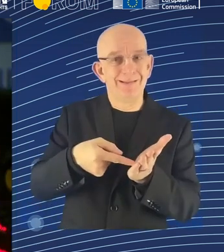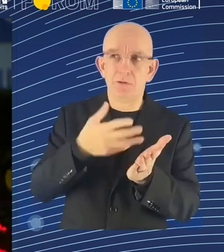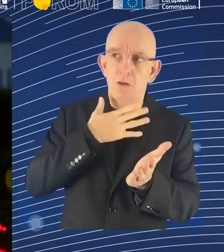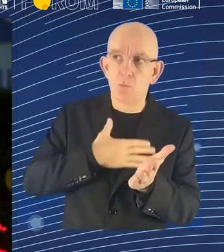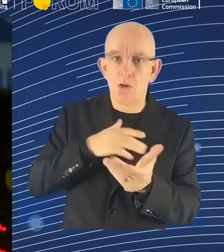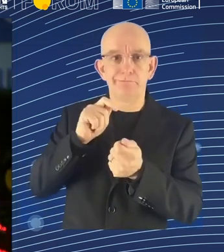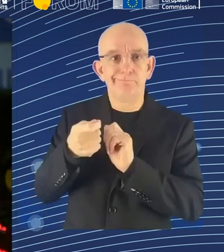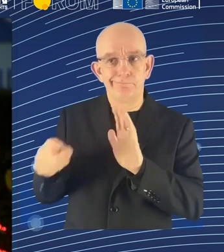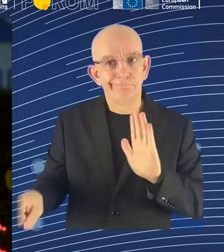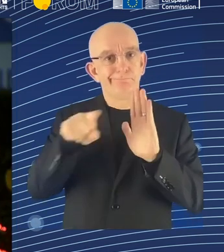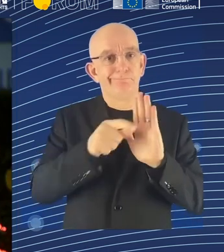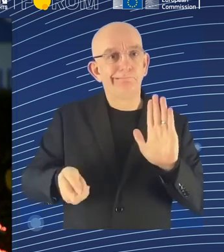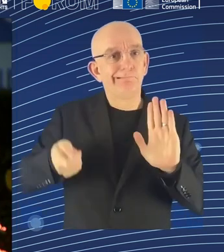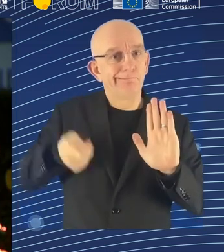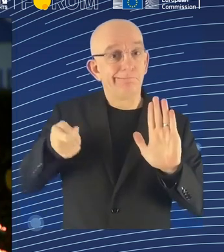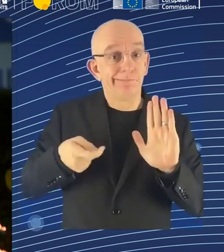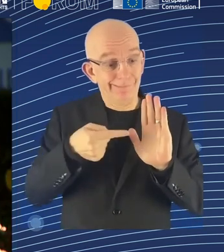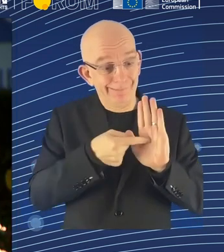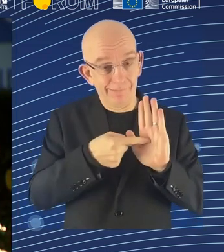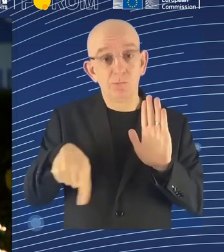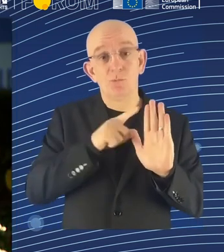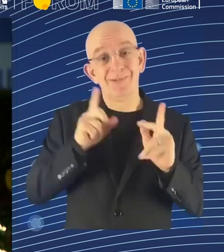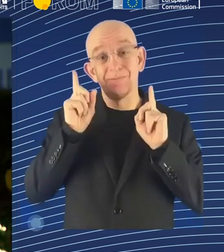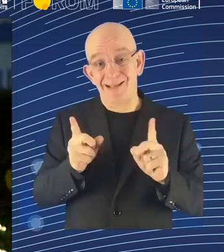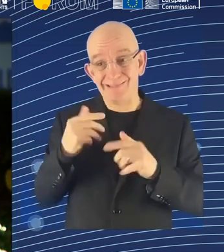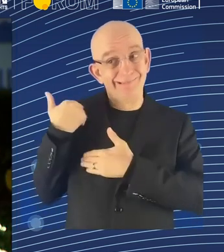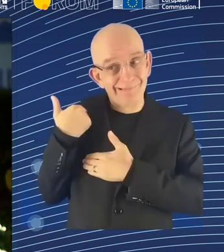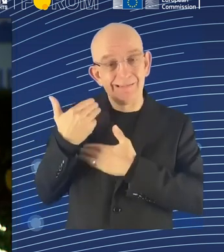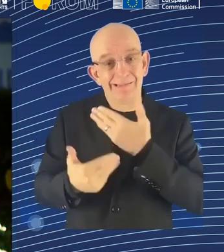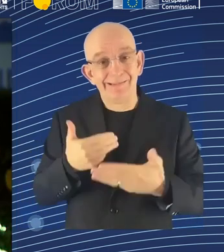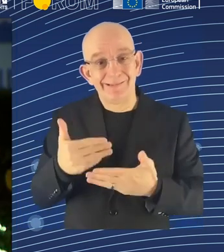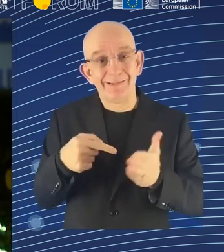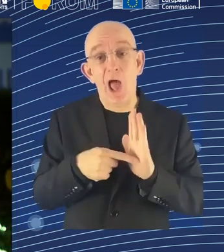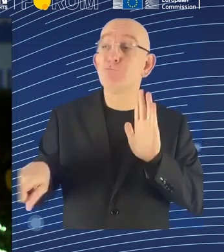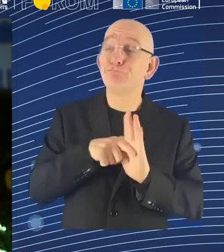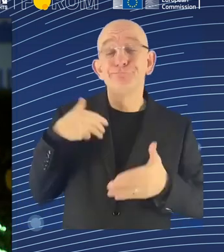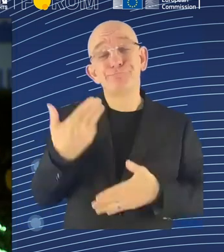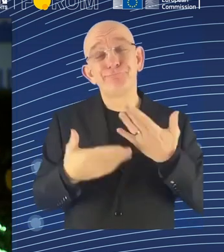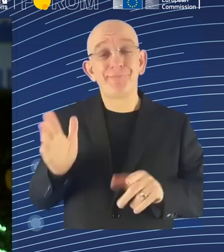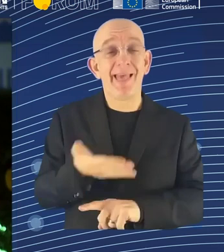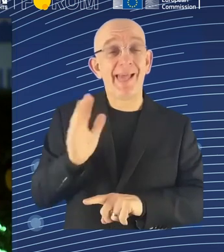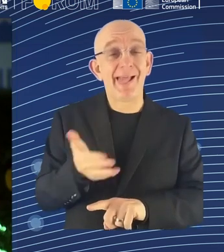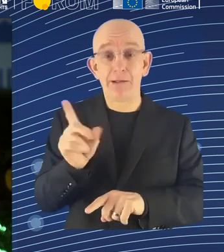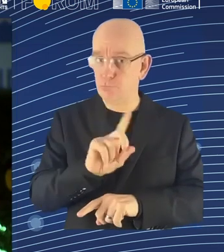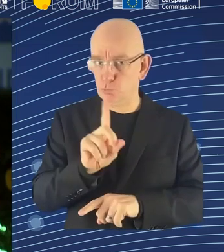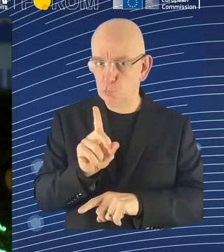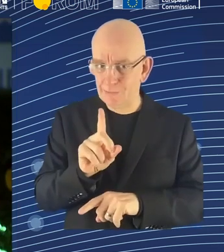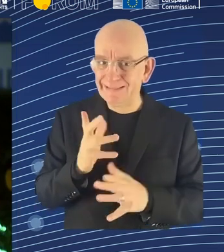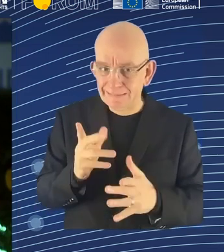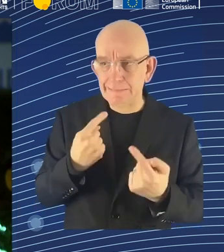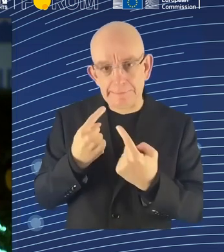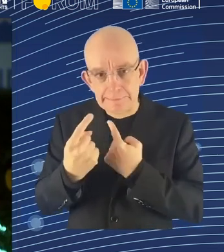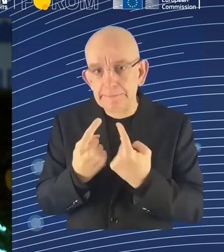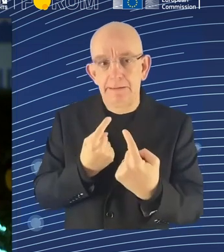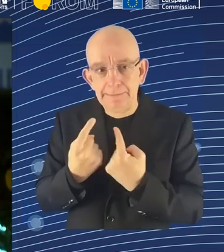we've done it. And some people can't do it. The United States can't do it because politics is what it is and because it's difficult to get a consensus